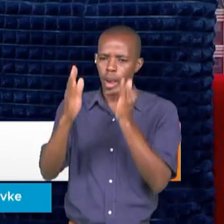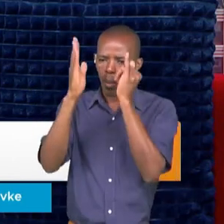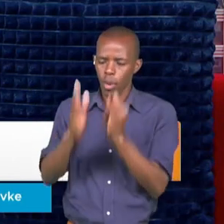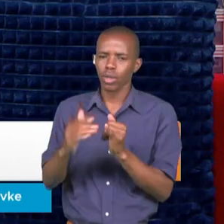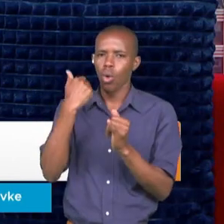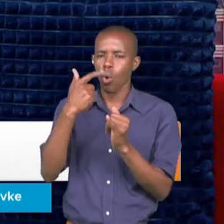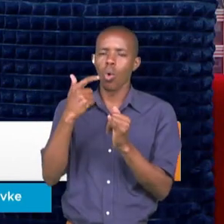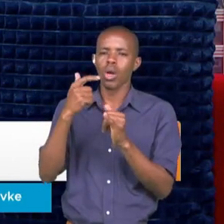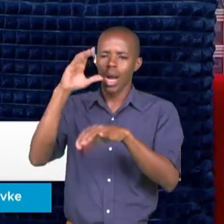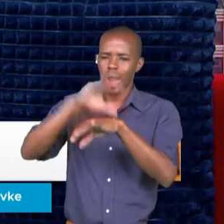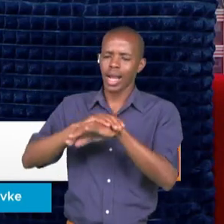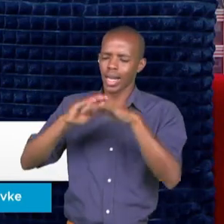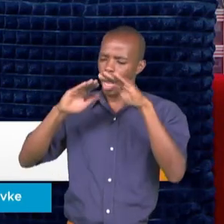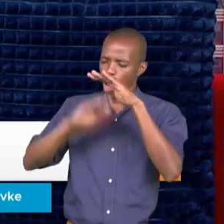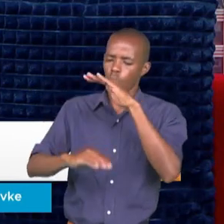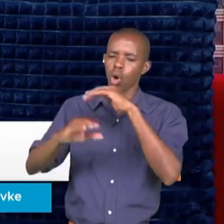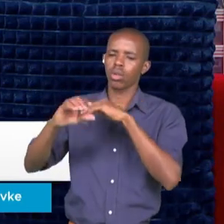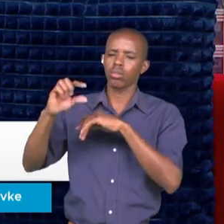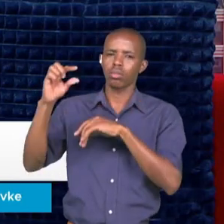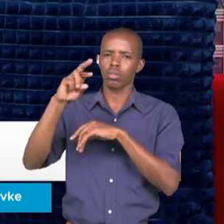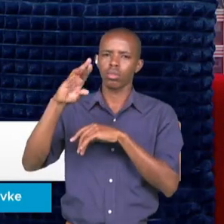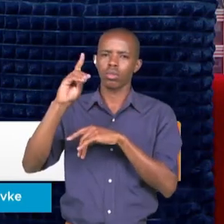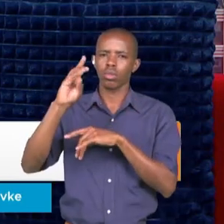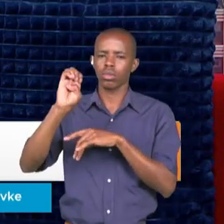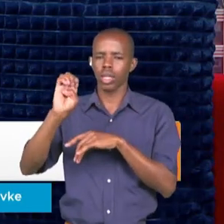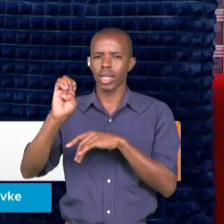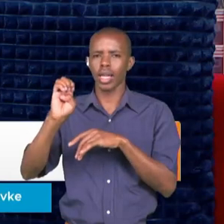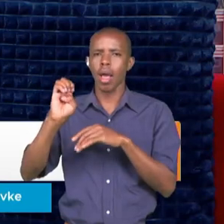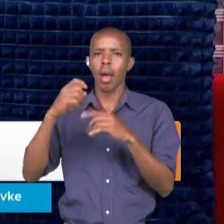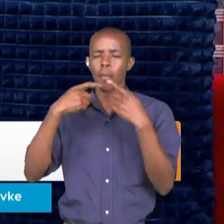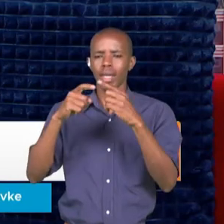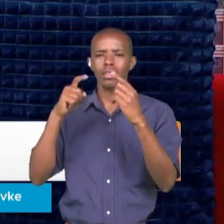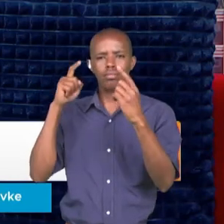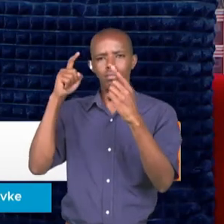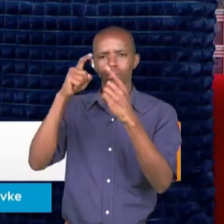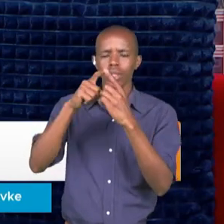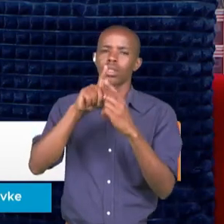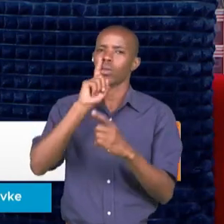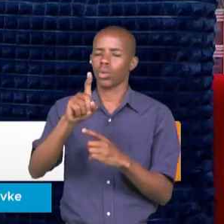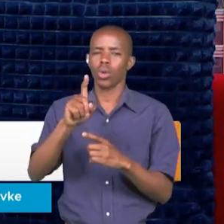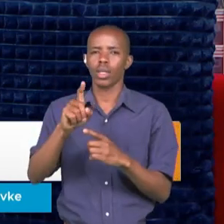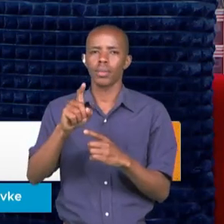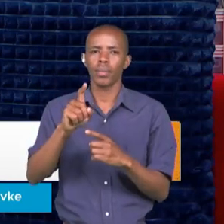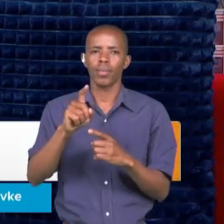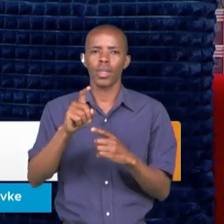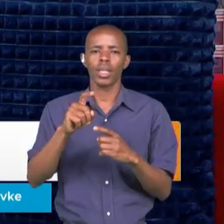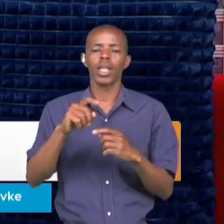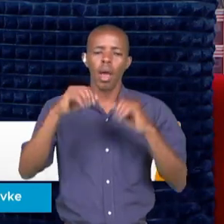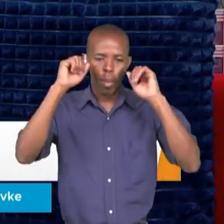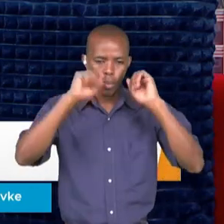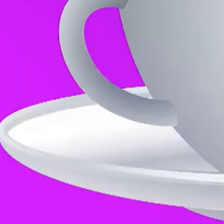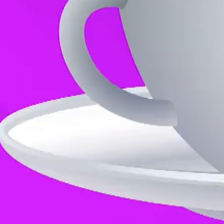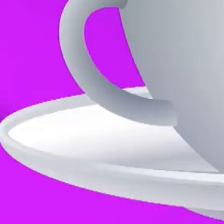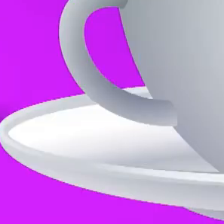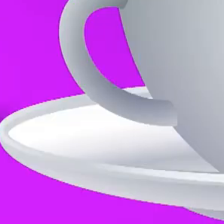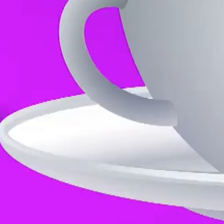grades, but the destination is assured. Okay. It's just the ceiling that they set for themselves. So indeed, it's a possibility.